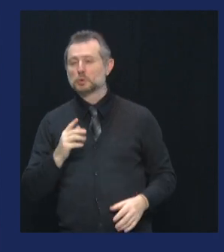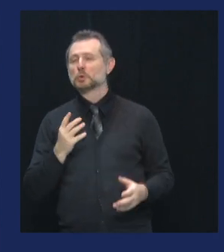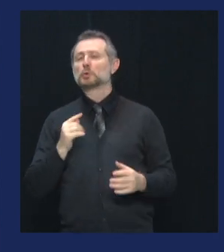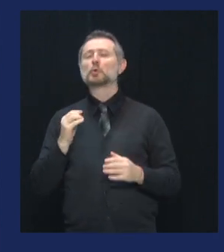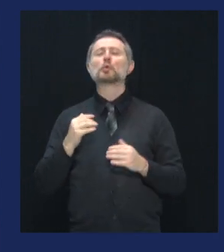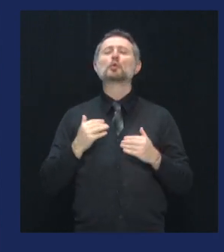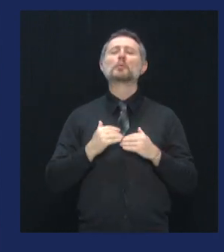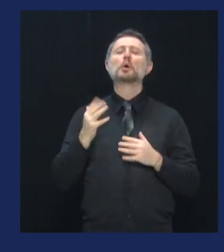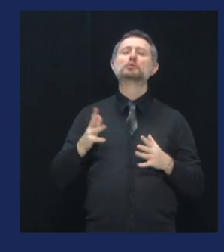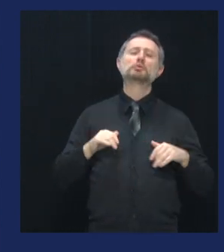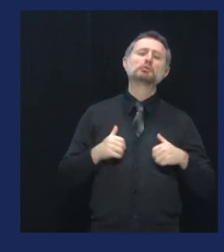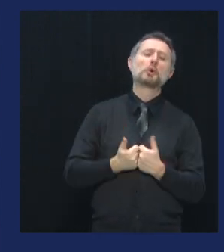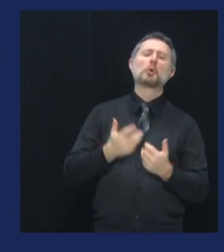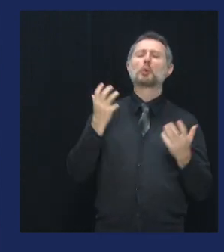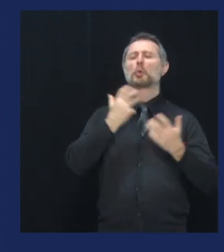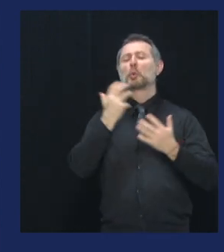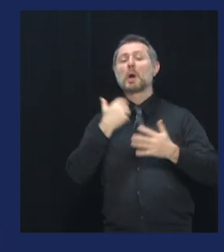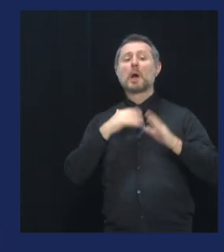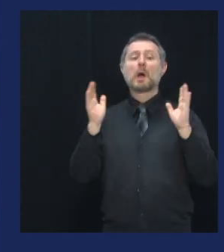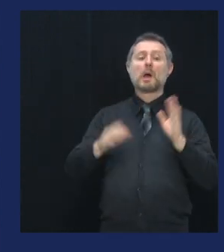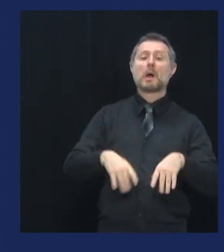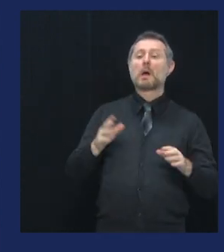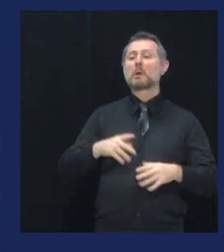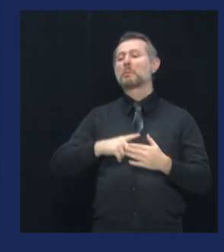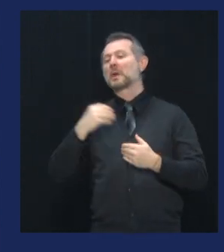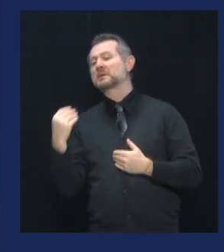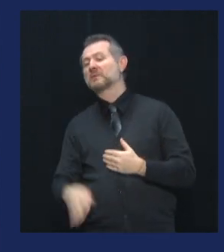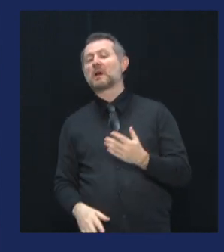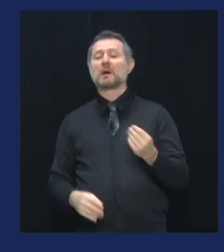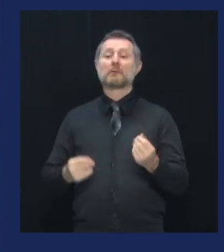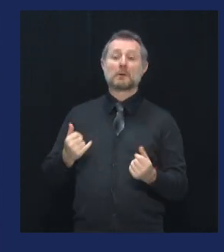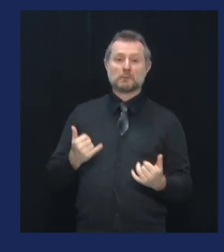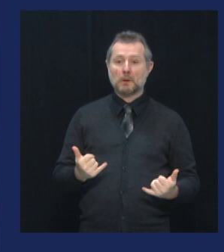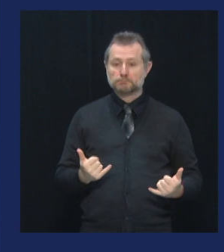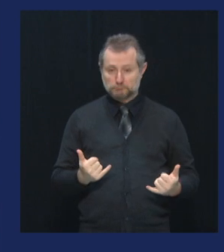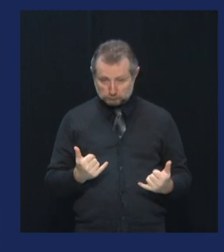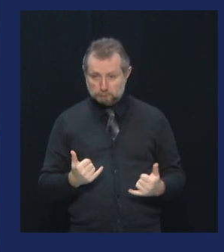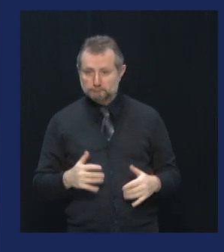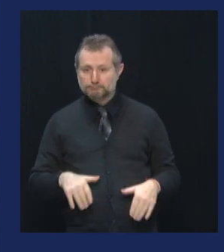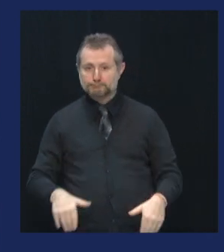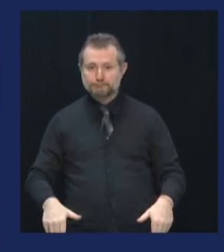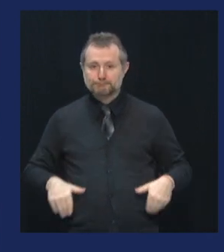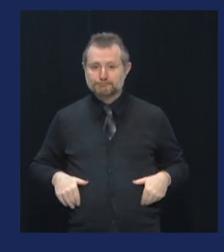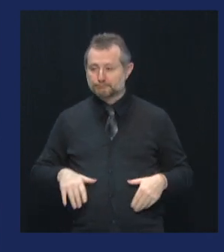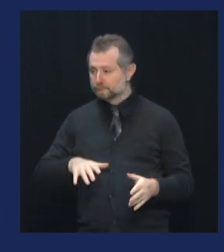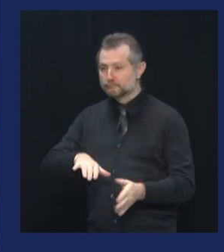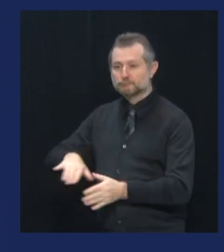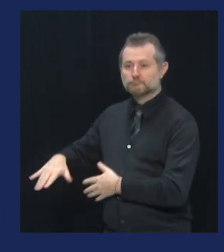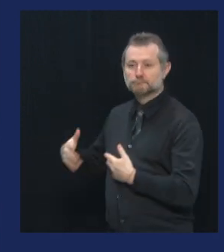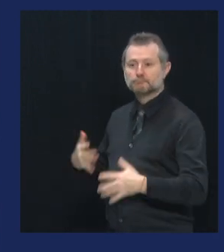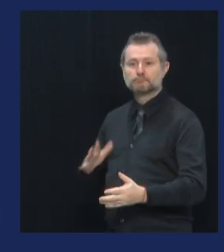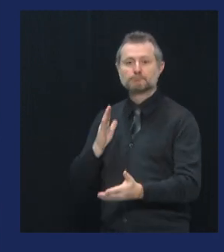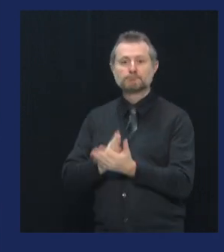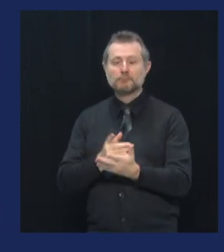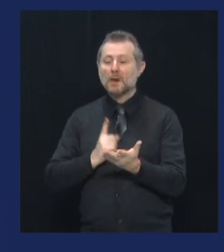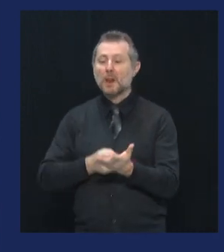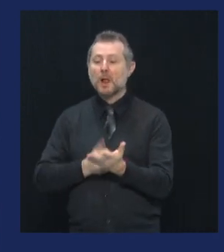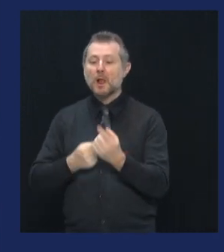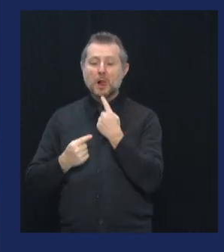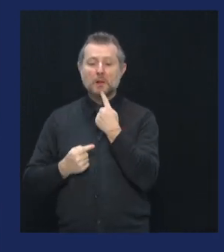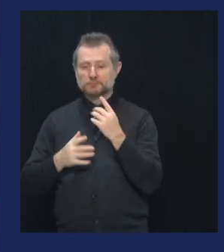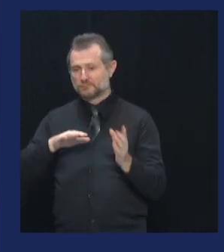It was just too much. Well, not anymore. And enough talking, it's time for us to now